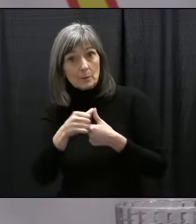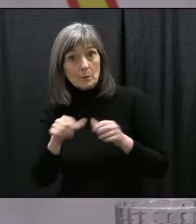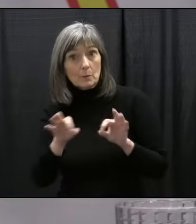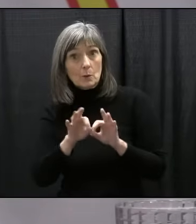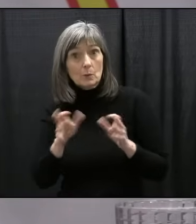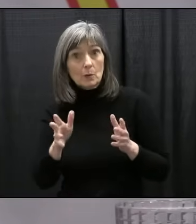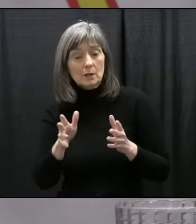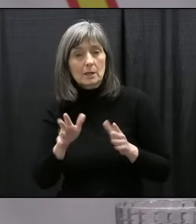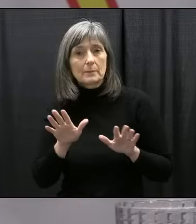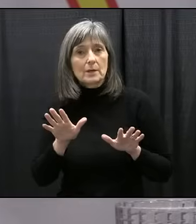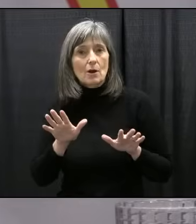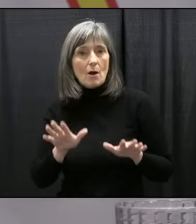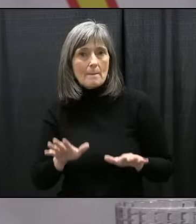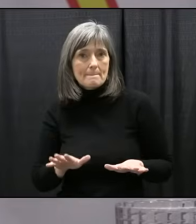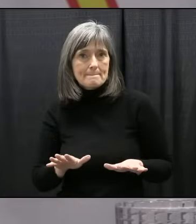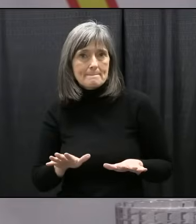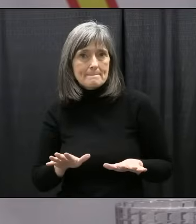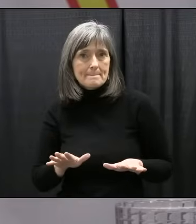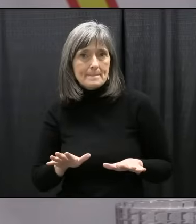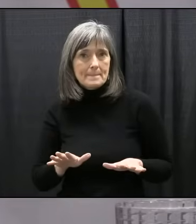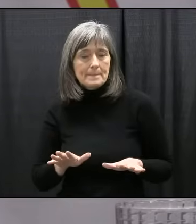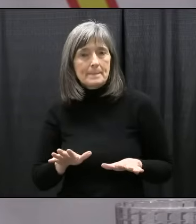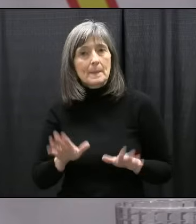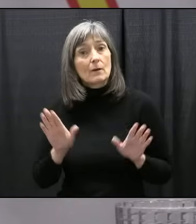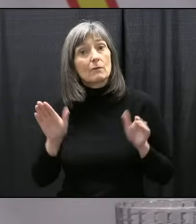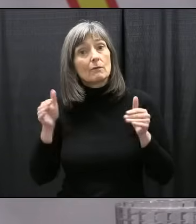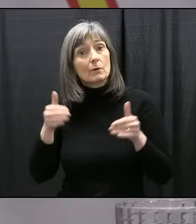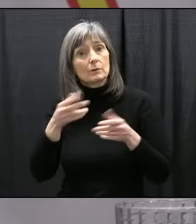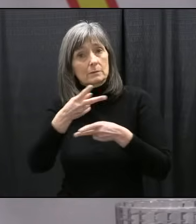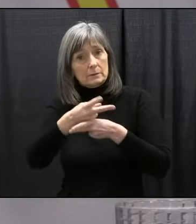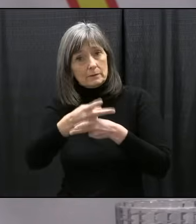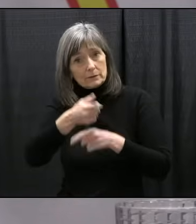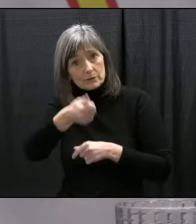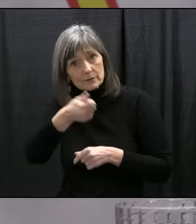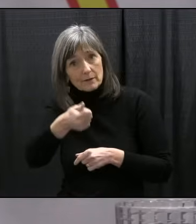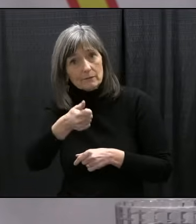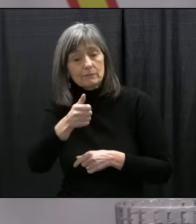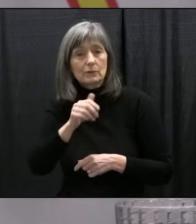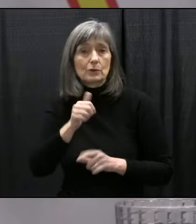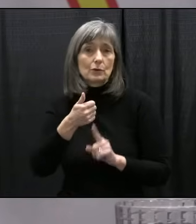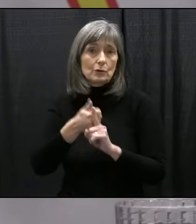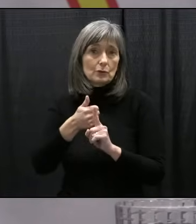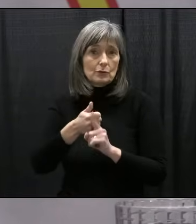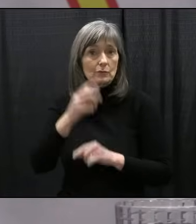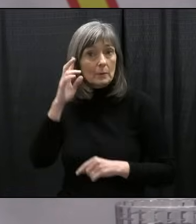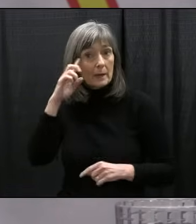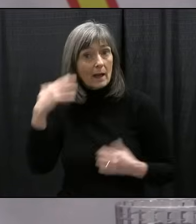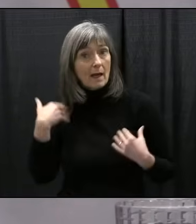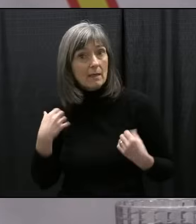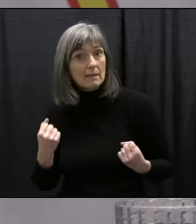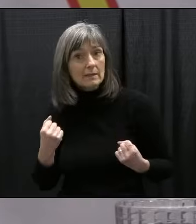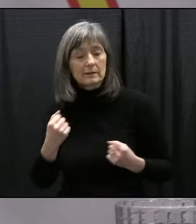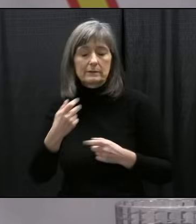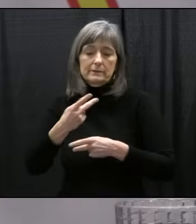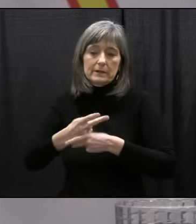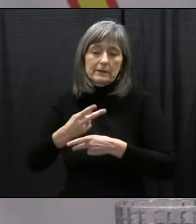is to be calm, to focus on taking care of yourself, your mental health, and looking after your loved